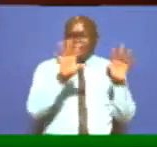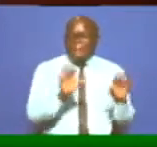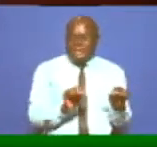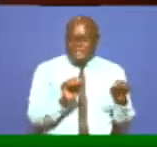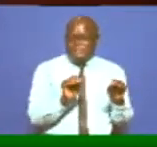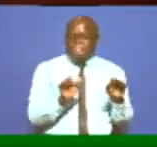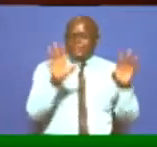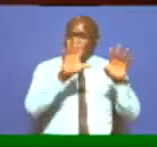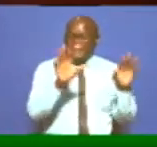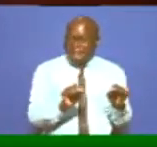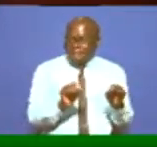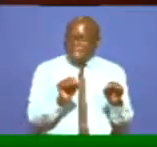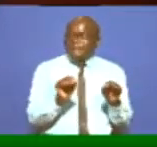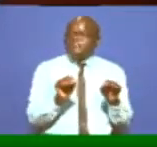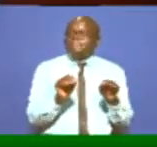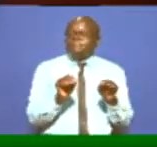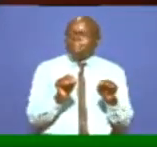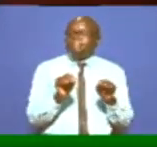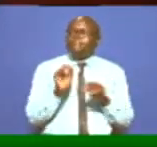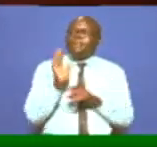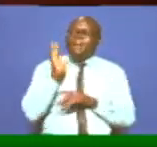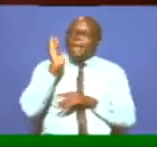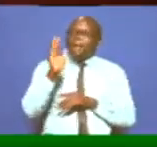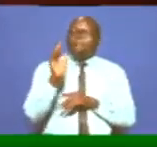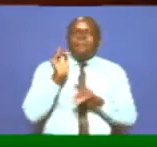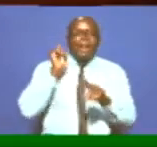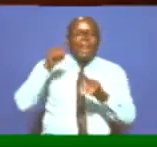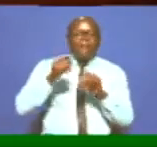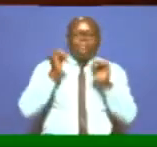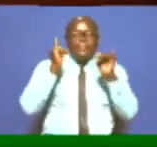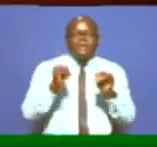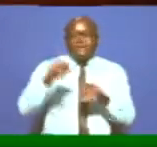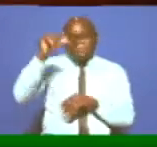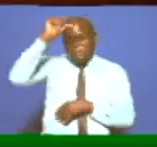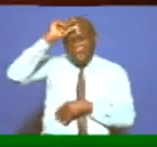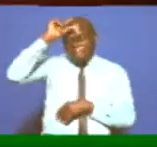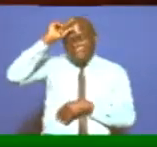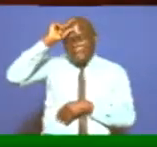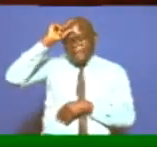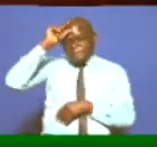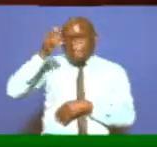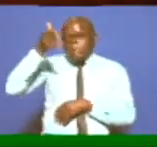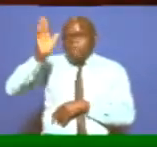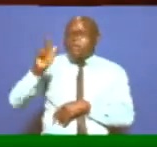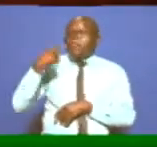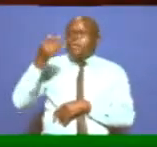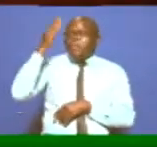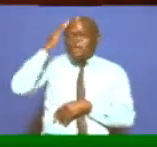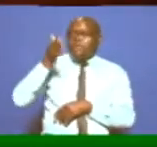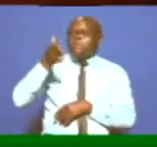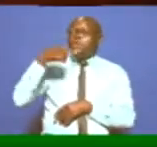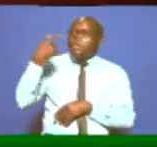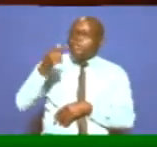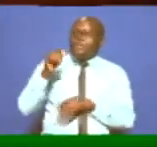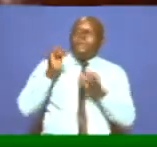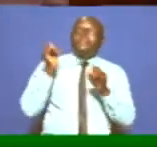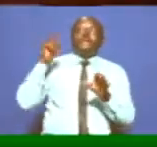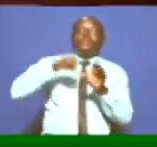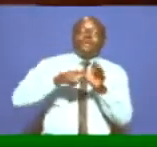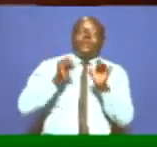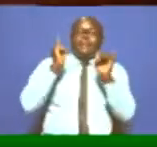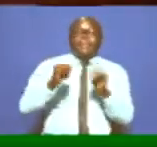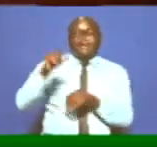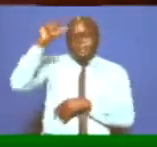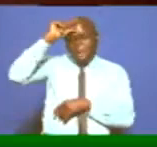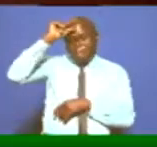budget, Mr. Speaker, is mainly going to be for the new government. It's only God who knows which one is going to be the new government. No, but on